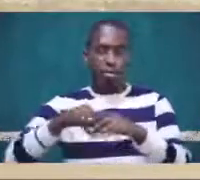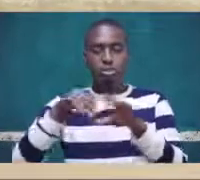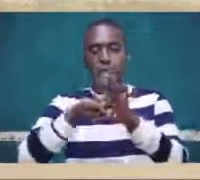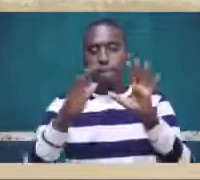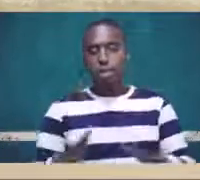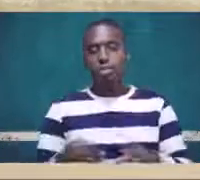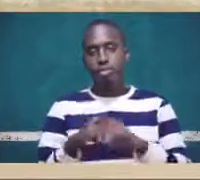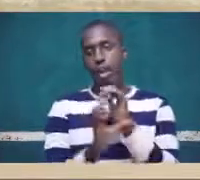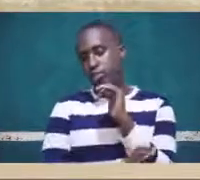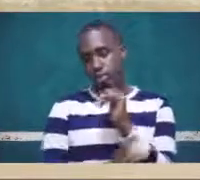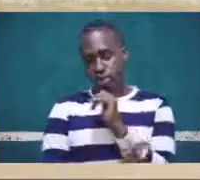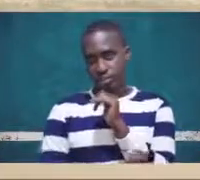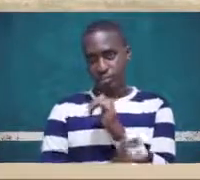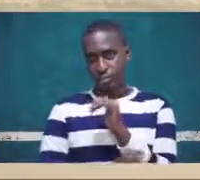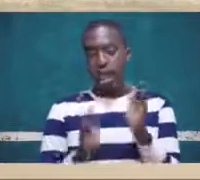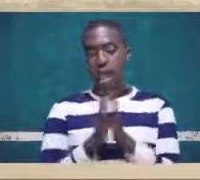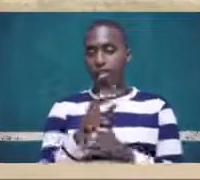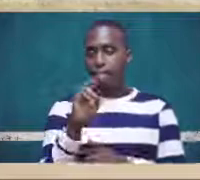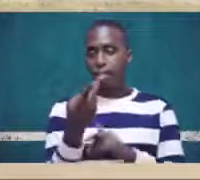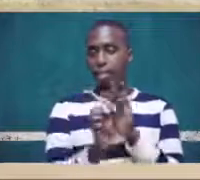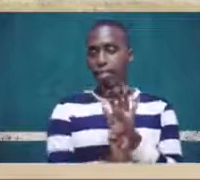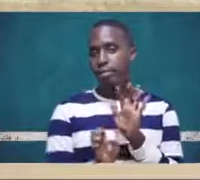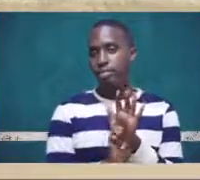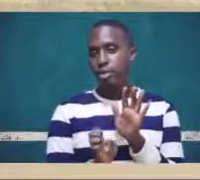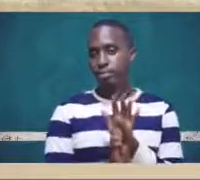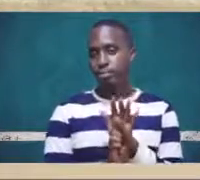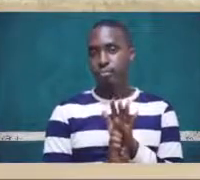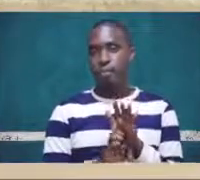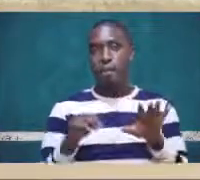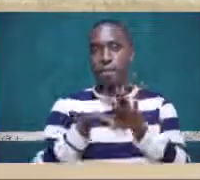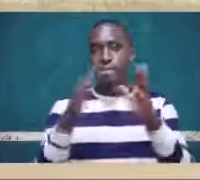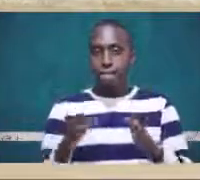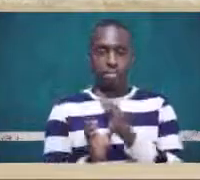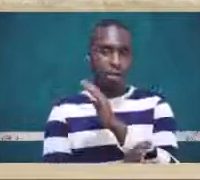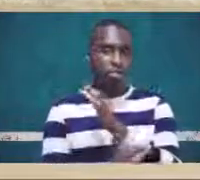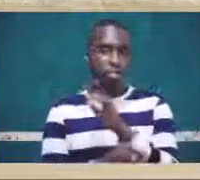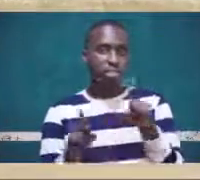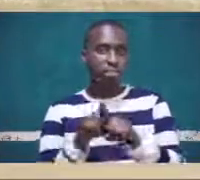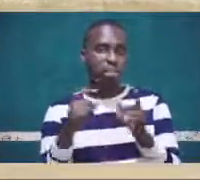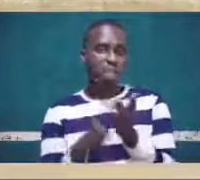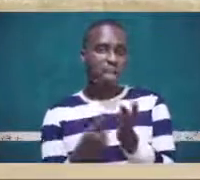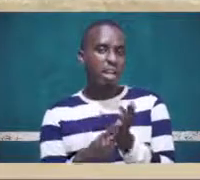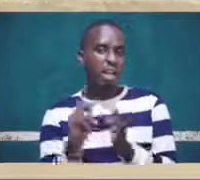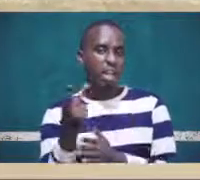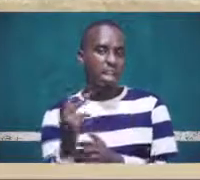countries. And the second example, member countries like Uganda, Kenya,